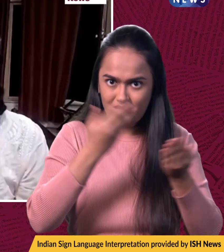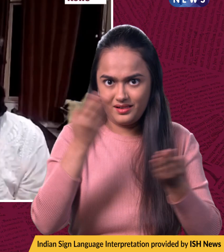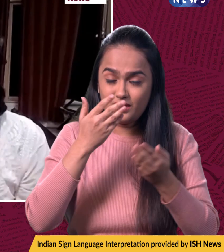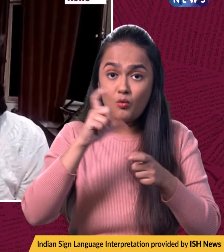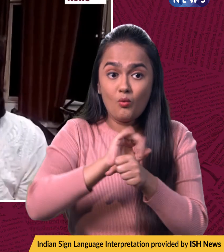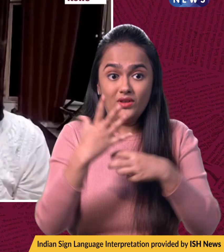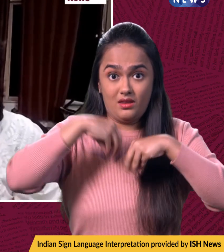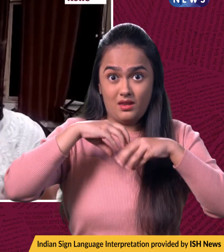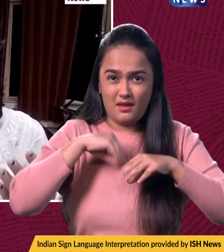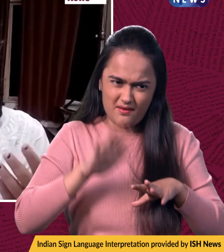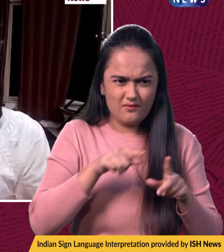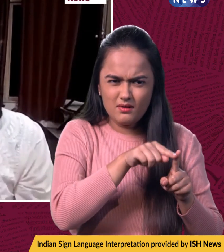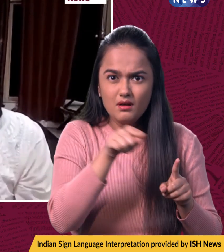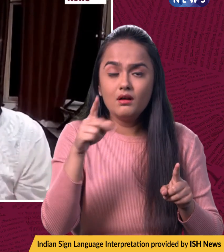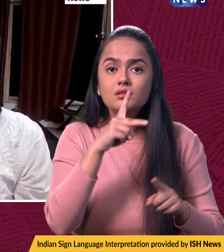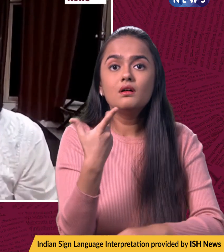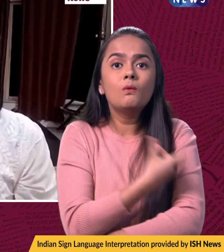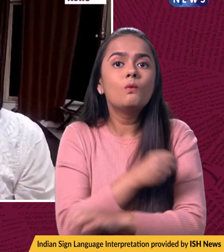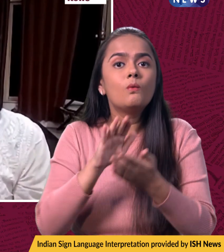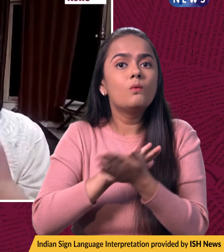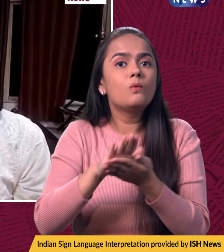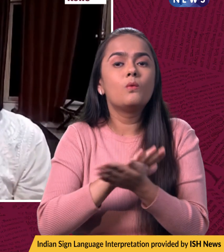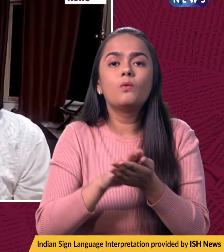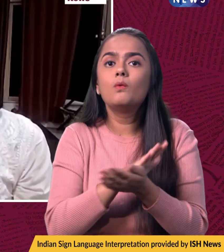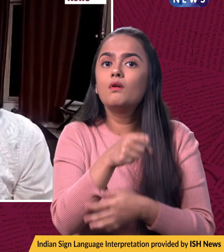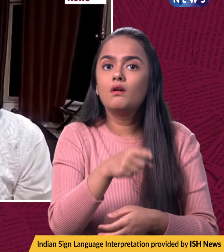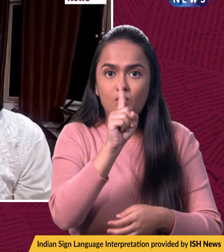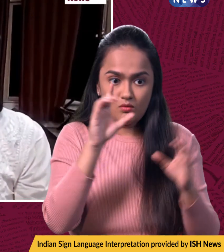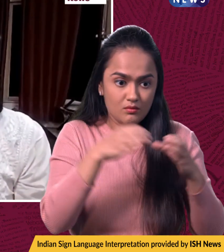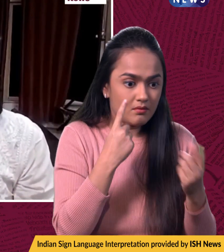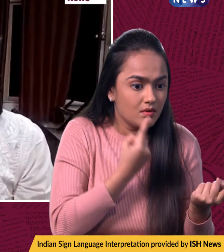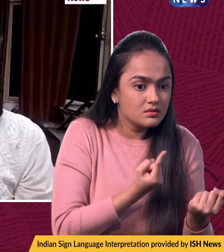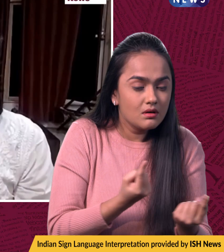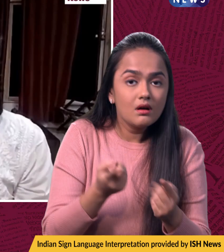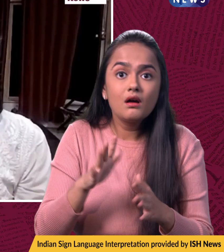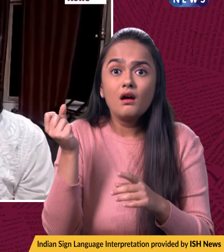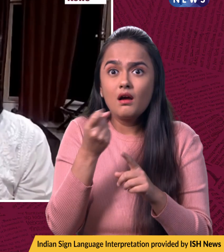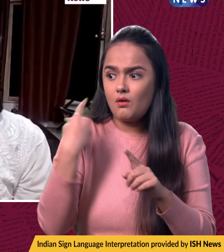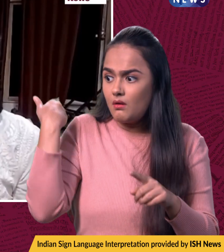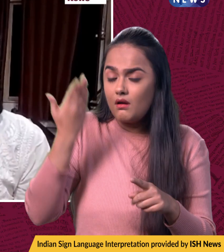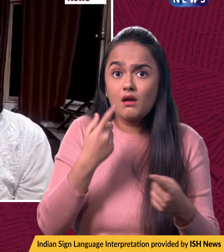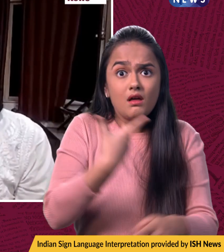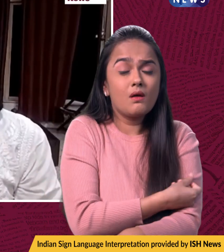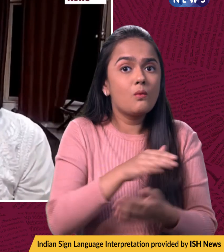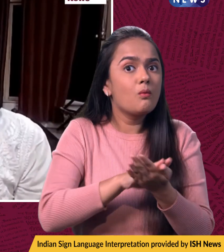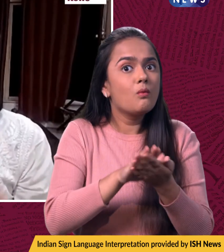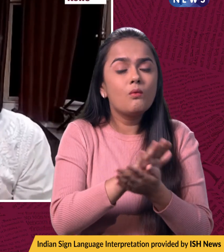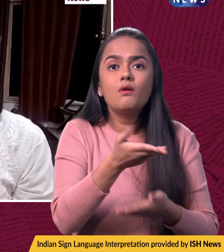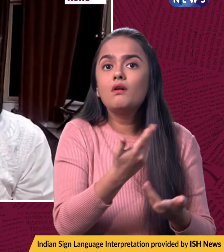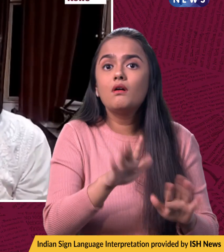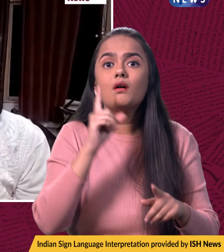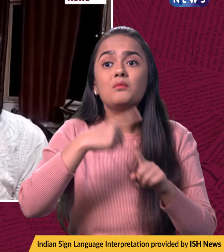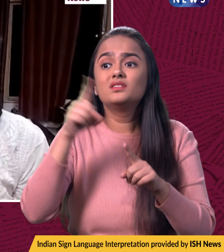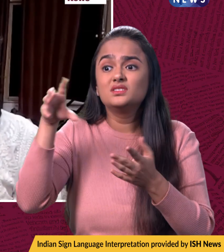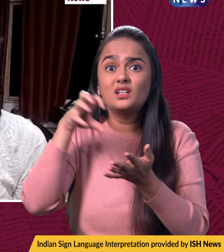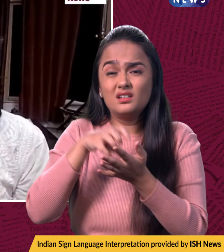hospital with COVID symptoms were unvaccinated in one analysis over several months last year. And it's kicked